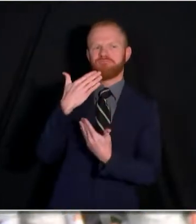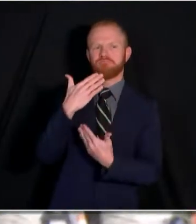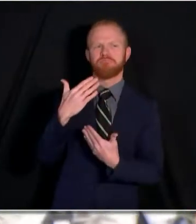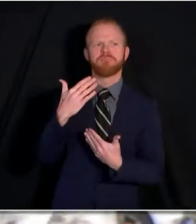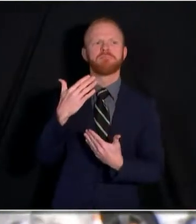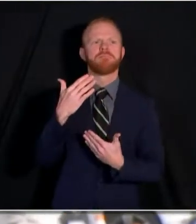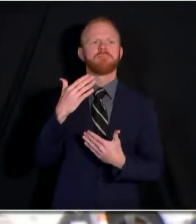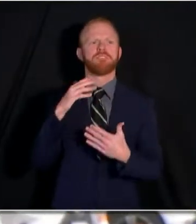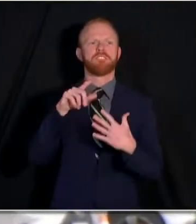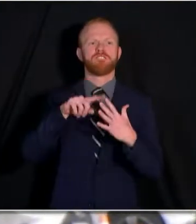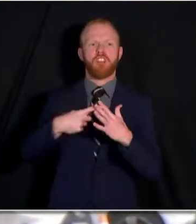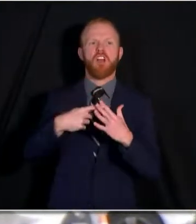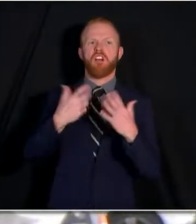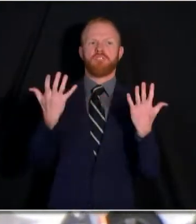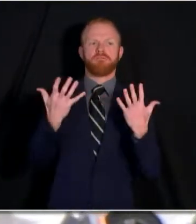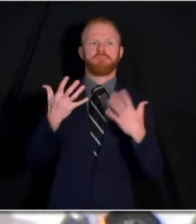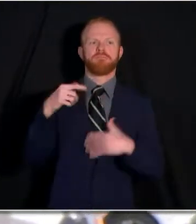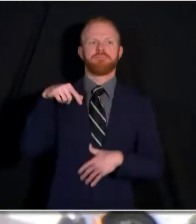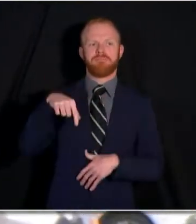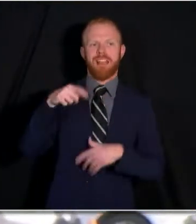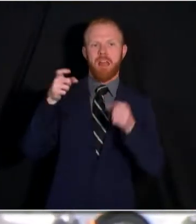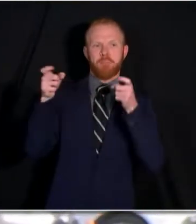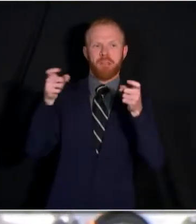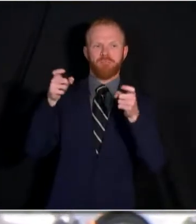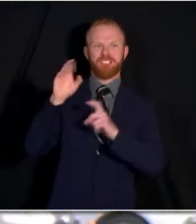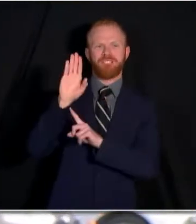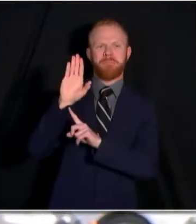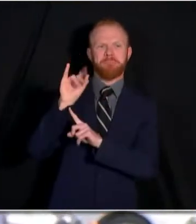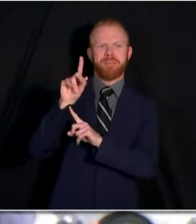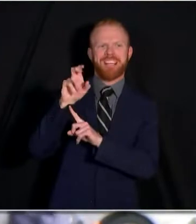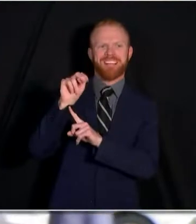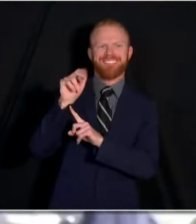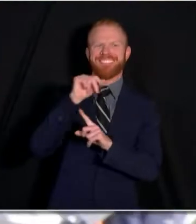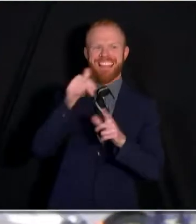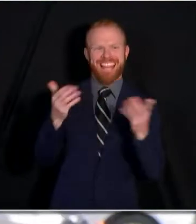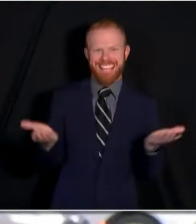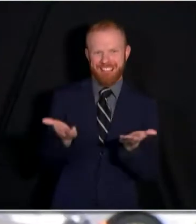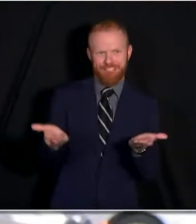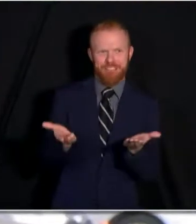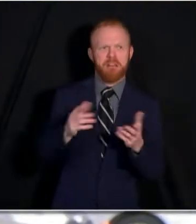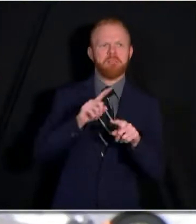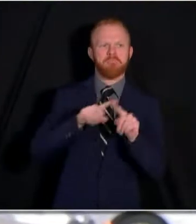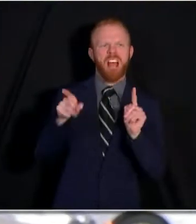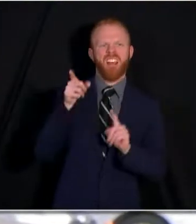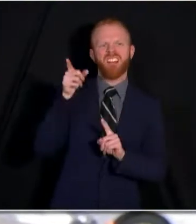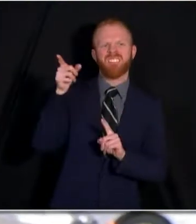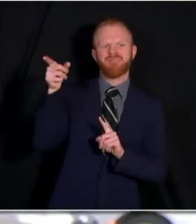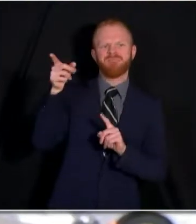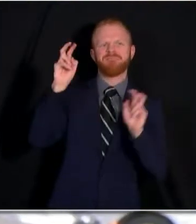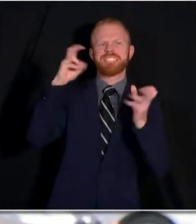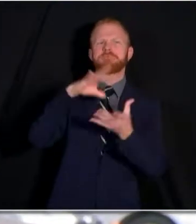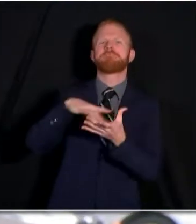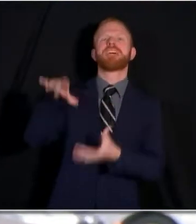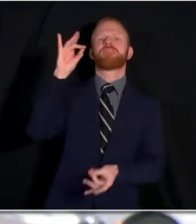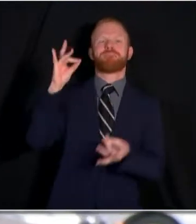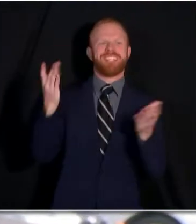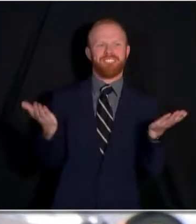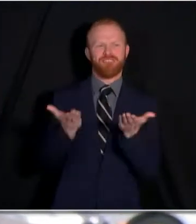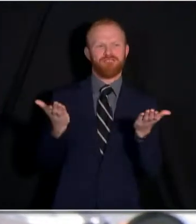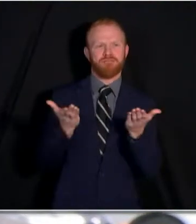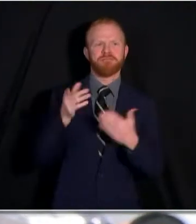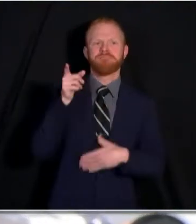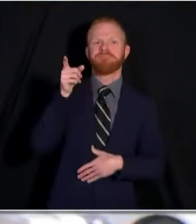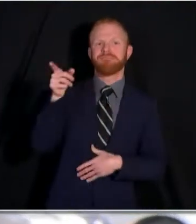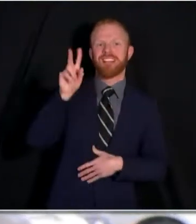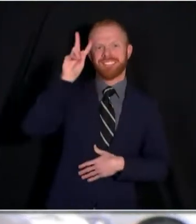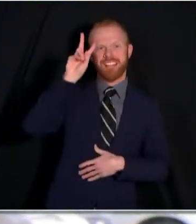this administration. And while Joe Biden may not be here physically, he certainly is here. He and Vice President Harris have shown